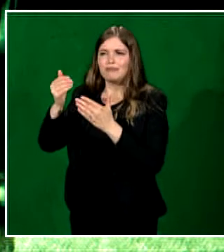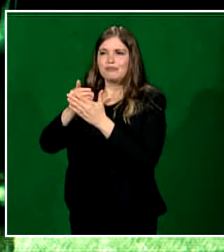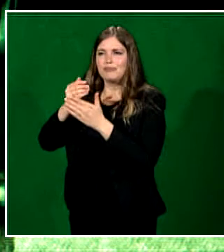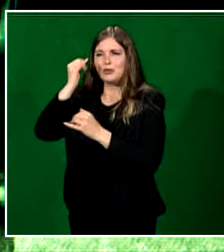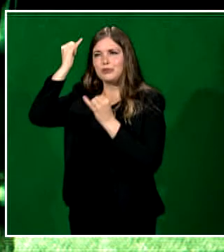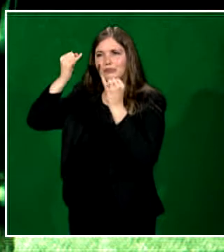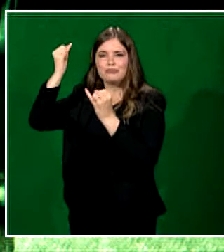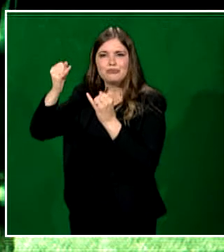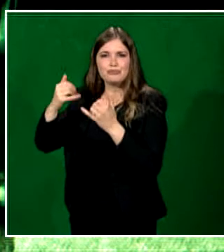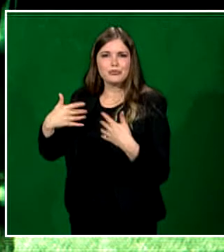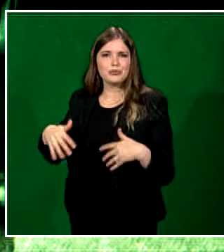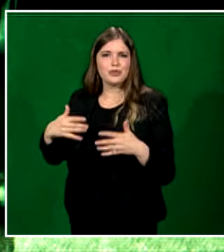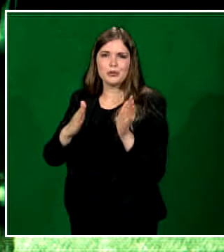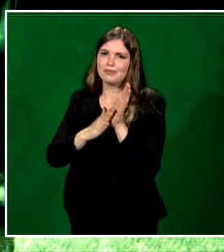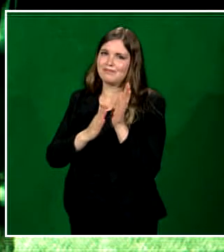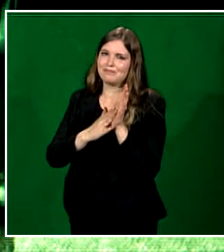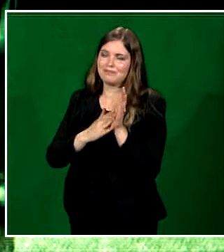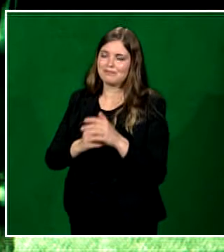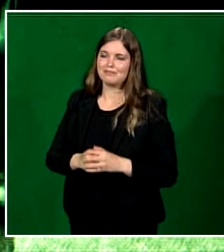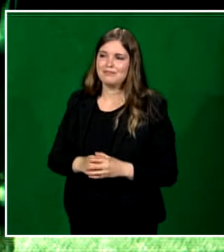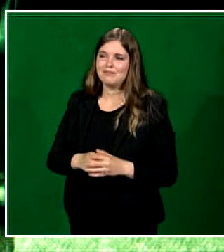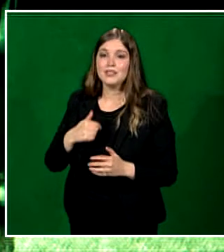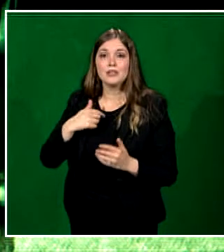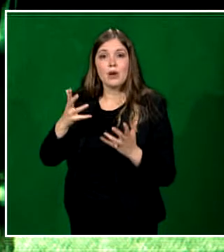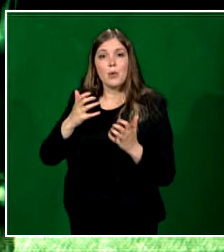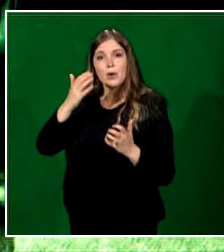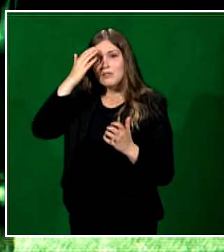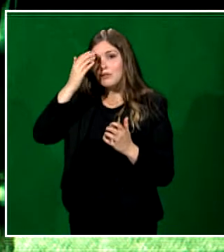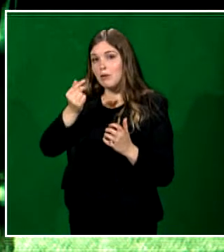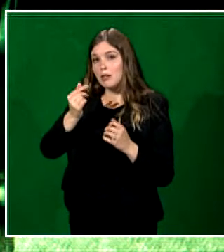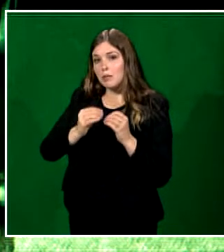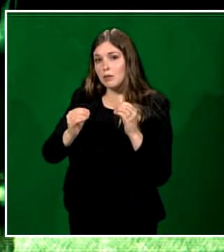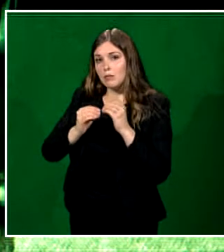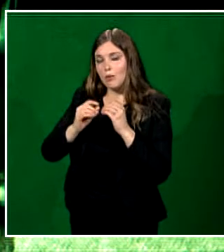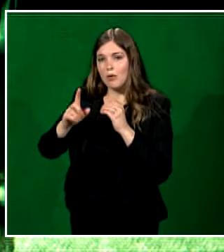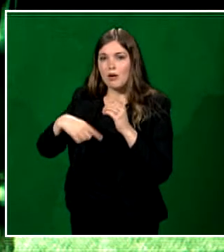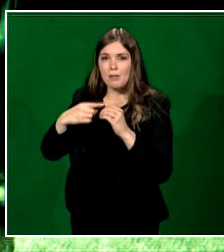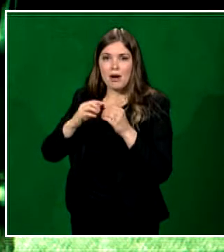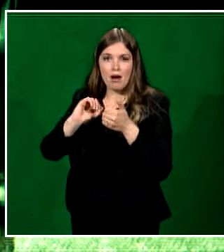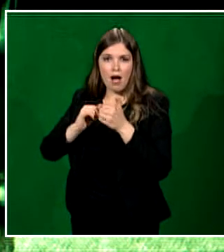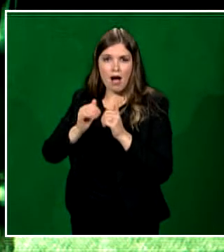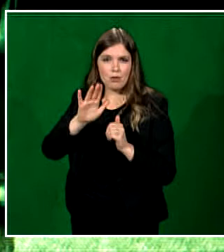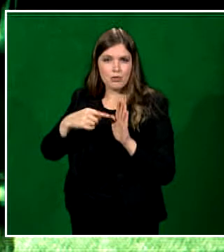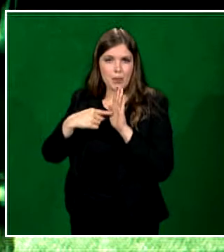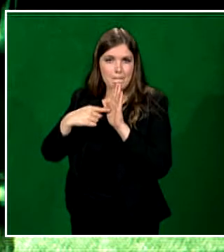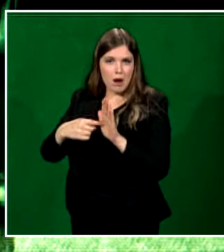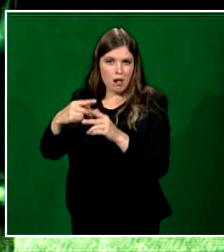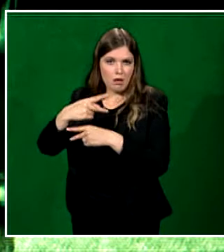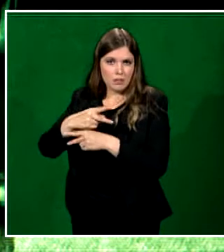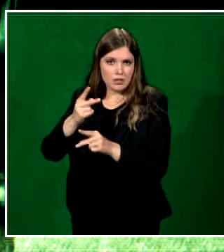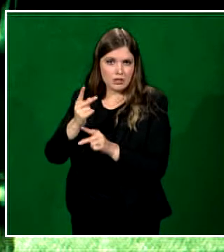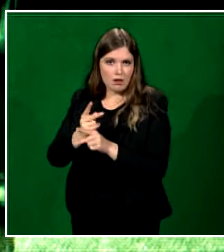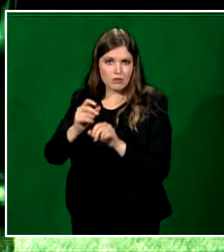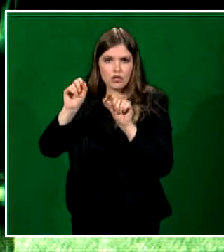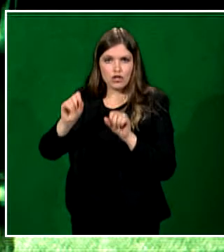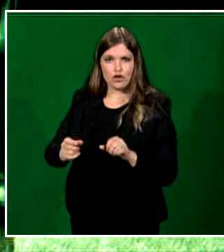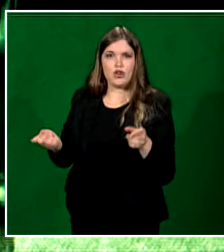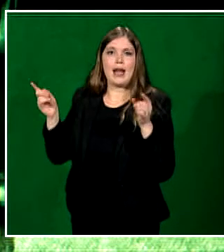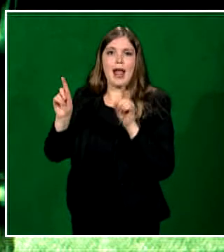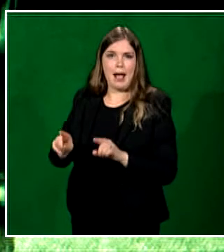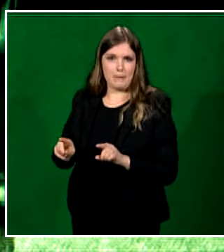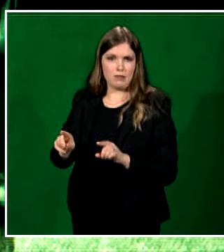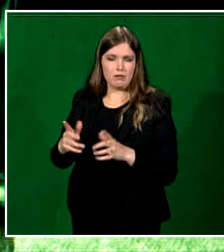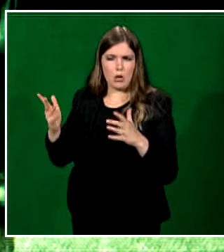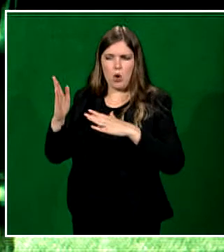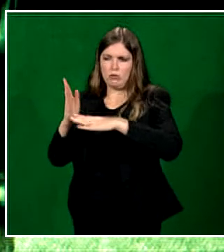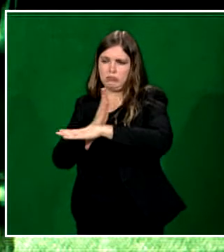I think I'd like to know a little bit more about how your model of production could take place at what